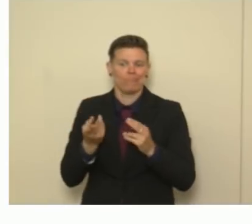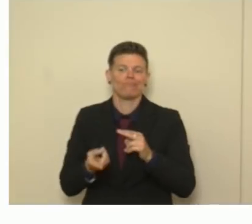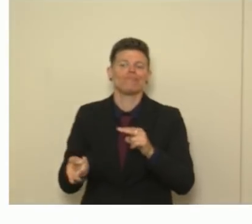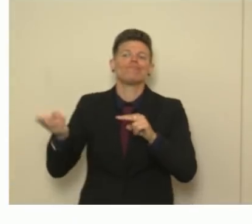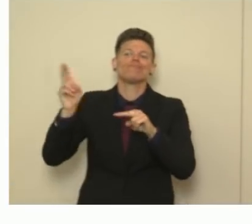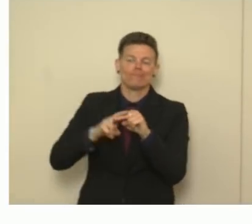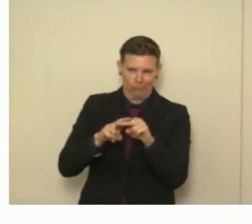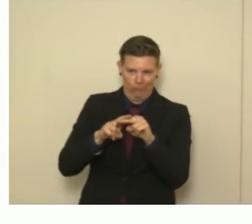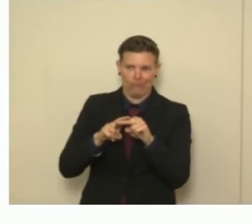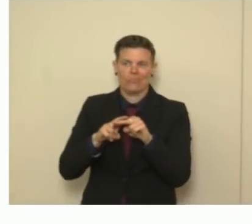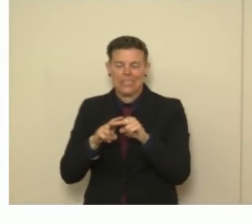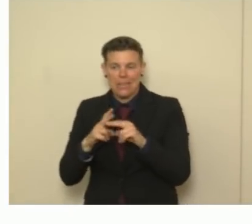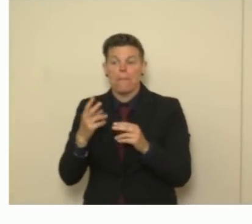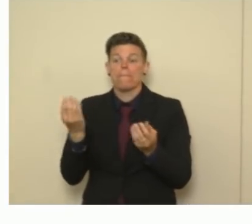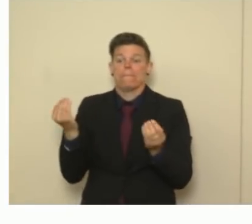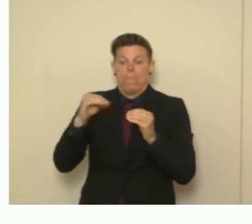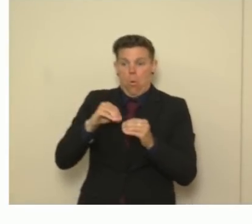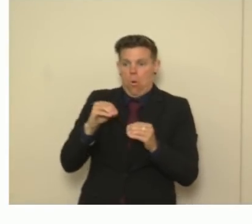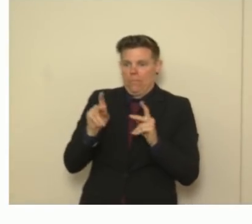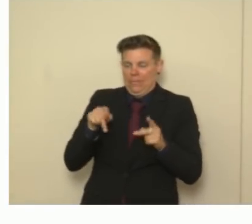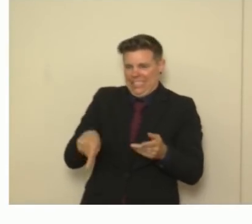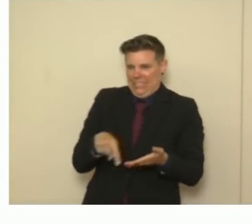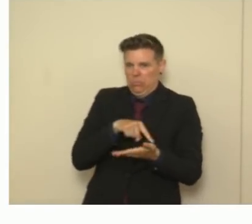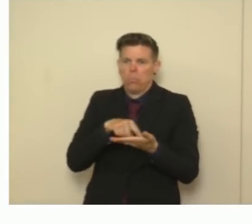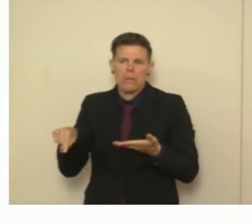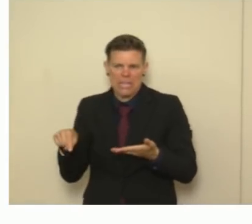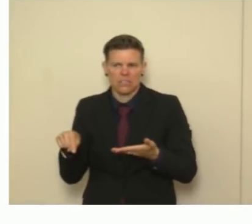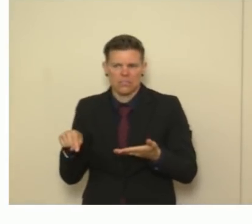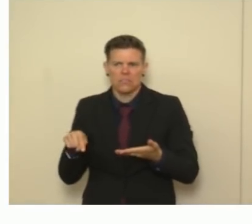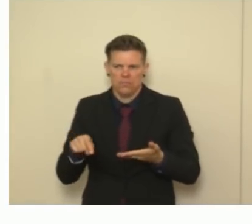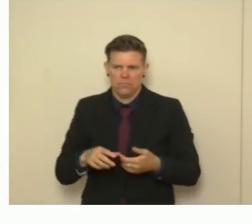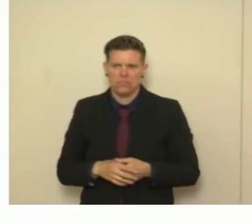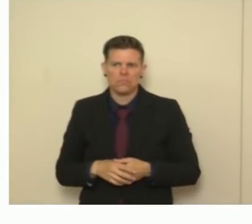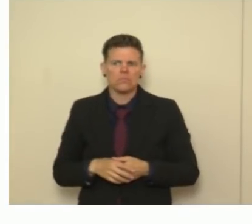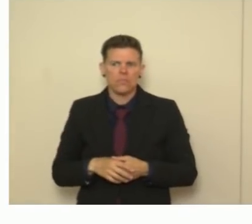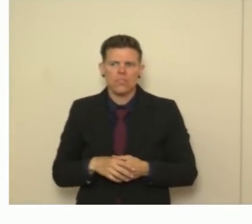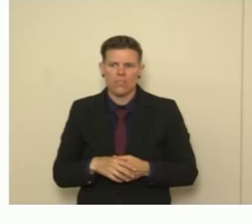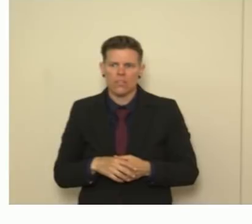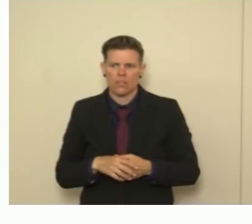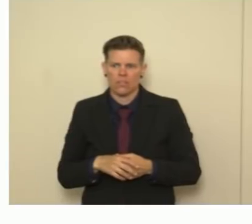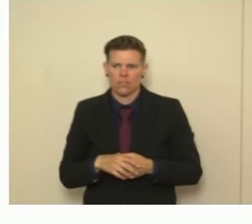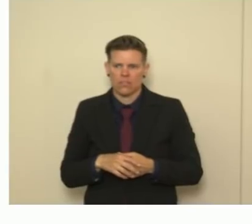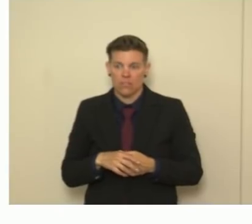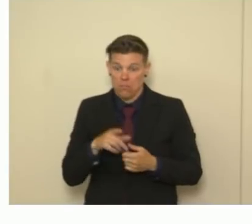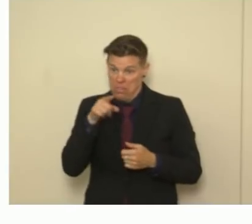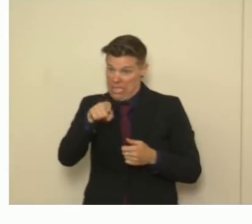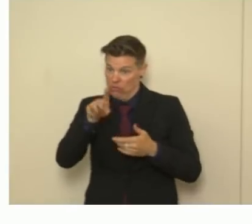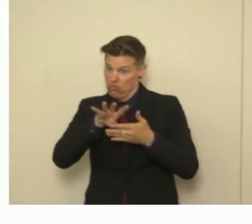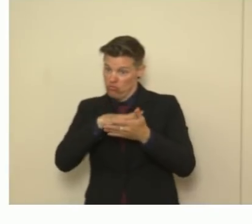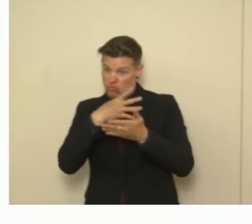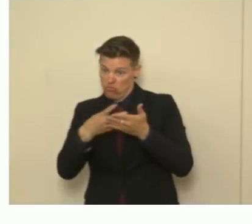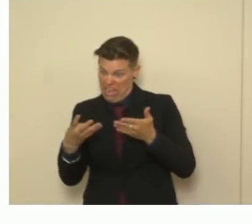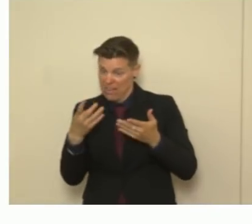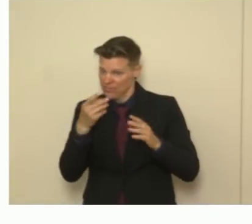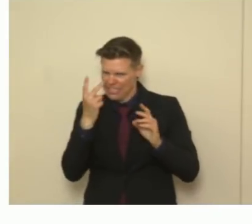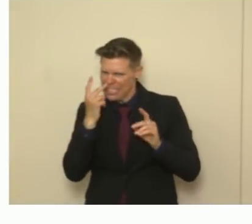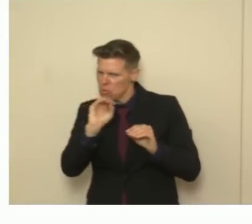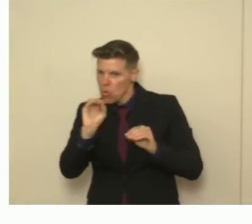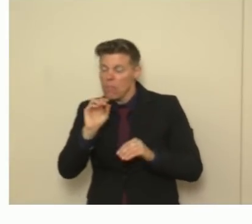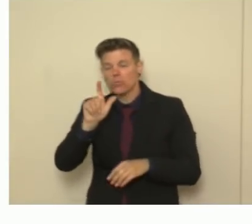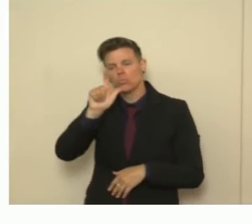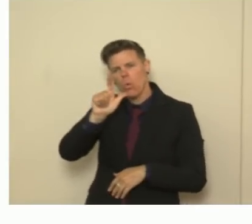people this week so far, which isn't yet depicted on this graph. 27% of all of our cases were in the 20